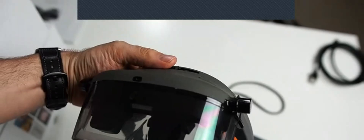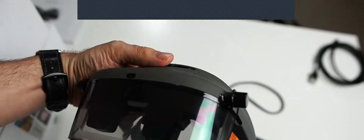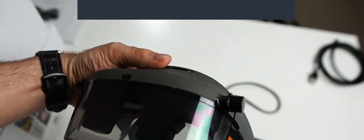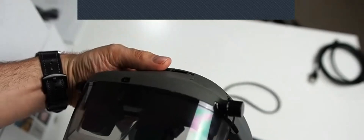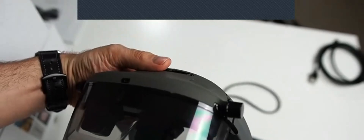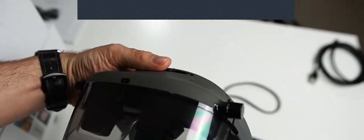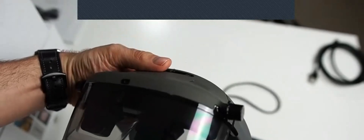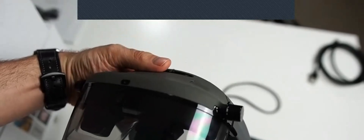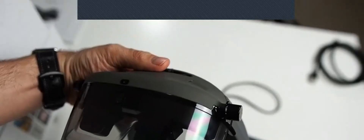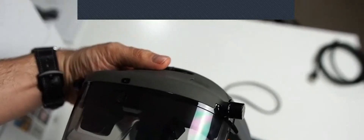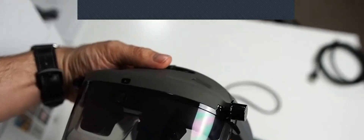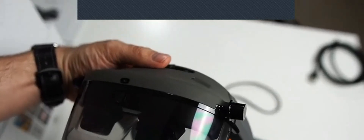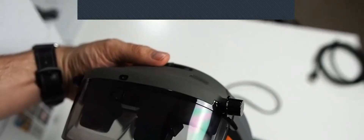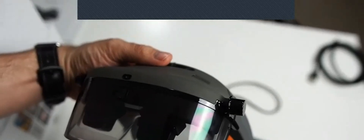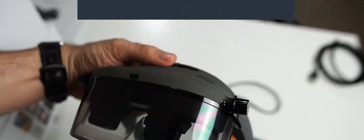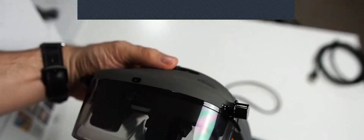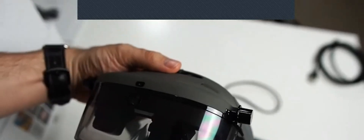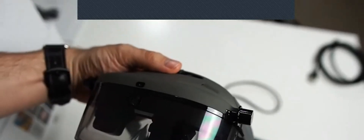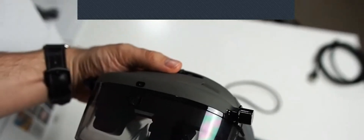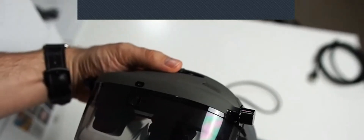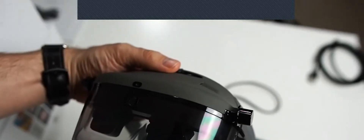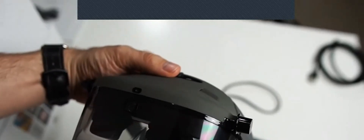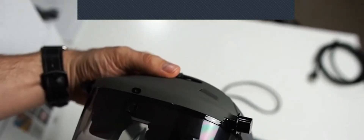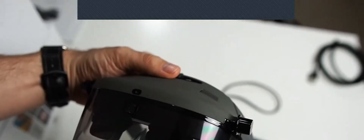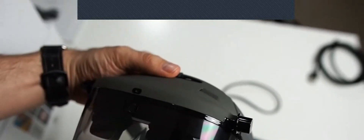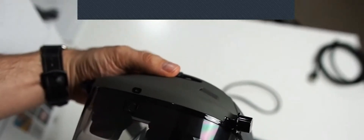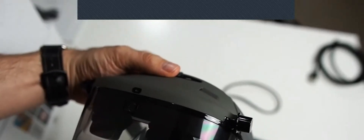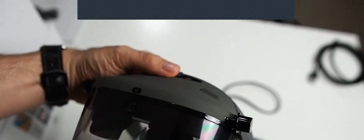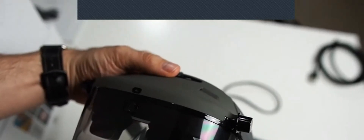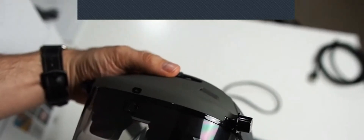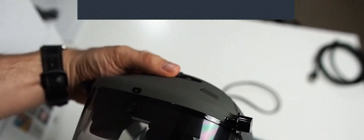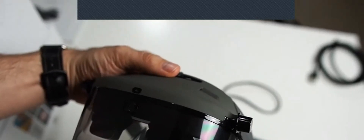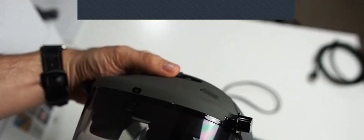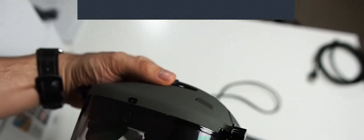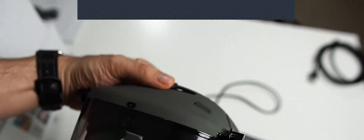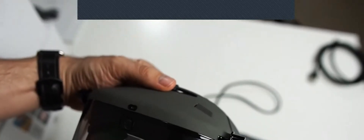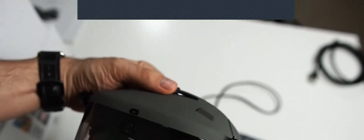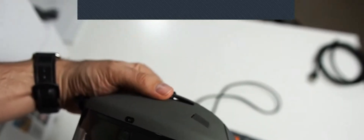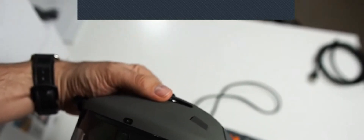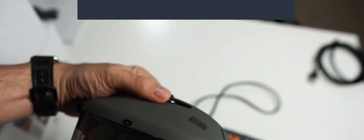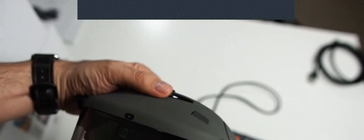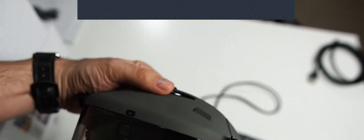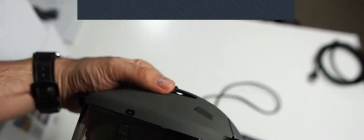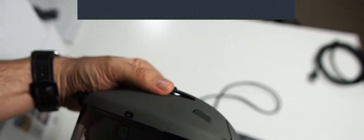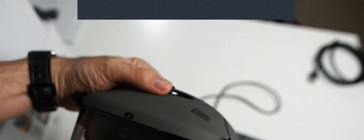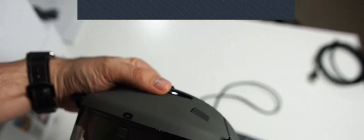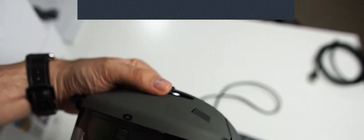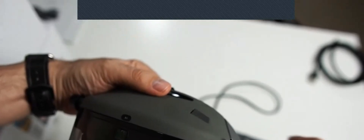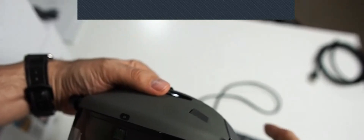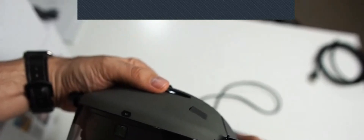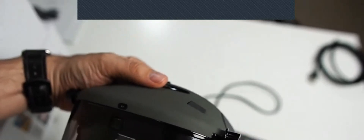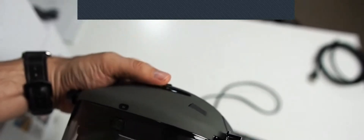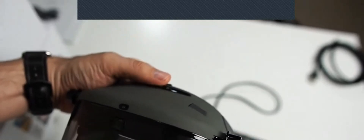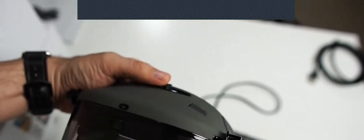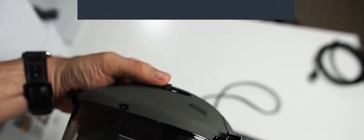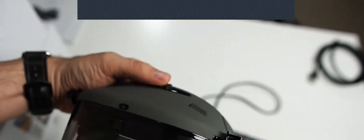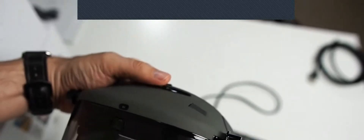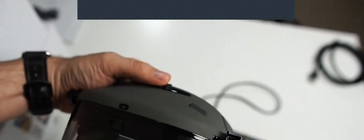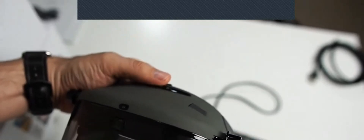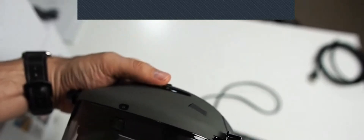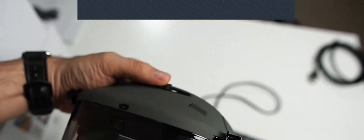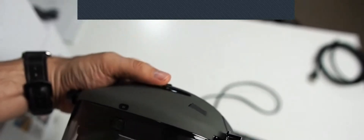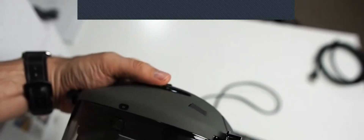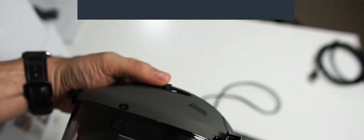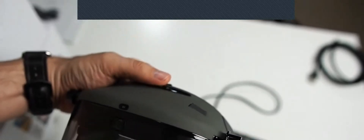case with A-Sight here. It's all open. You've got this visor, this clear visor, and everything